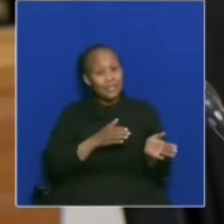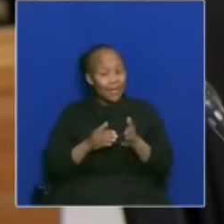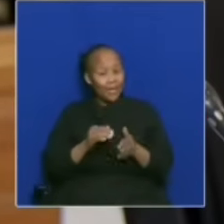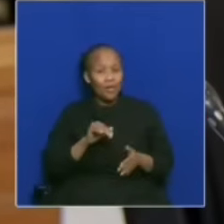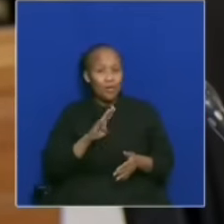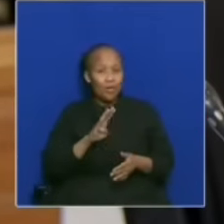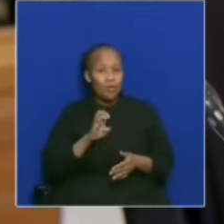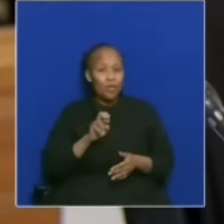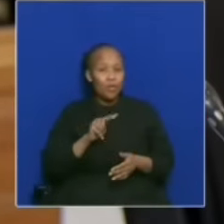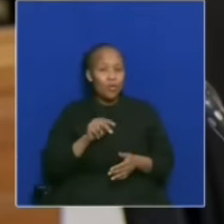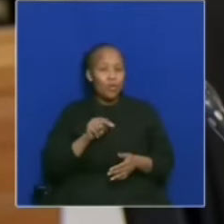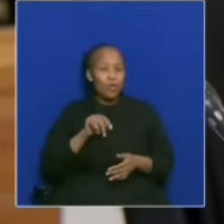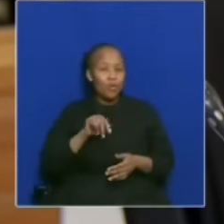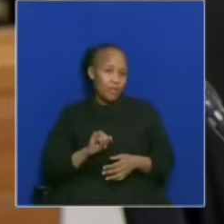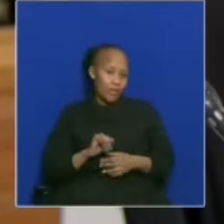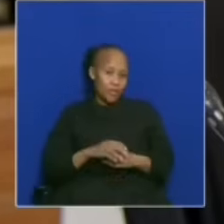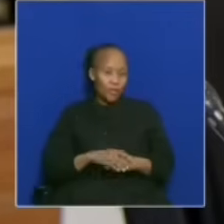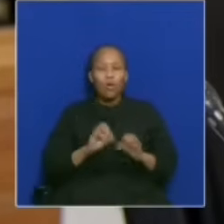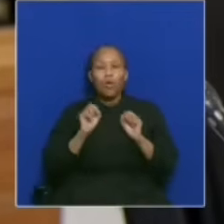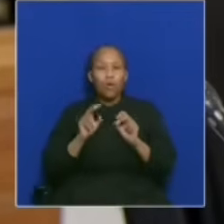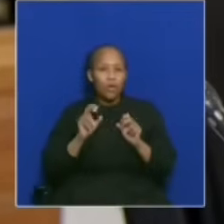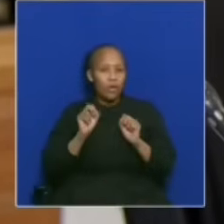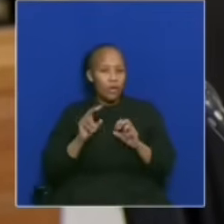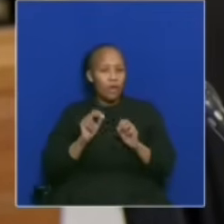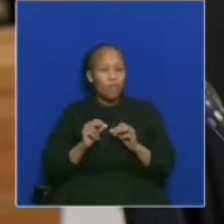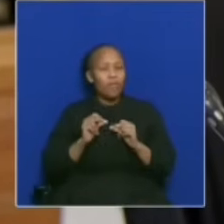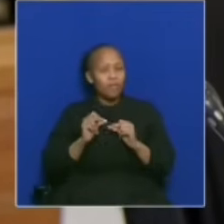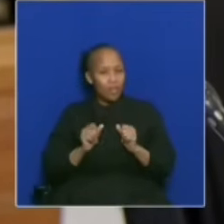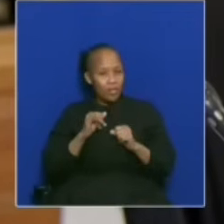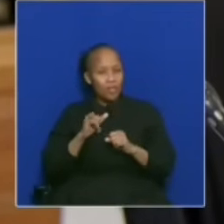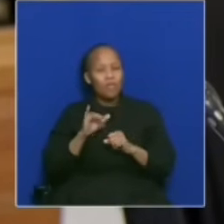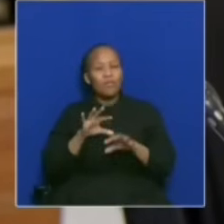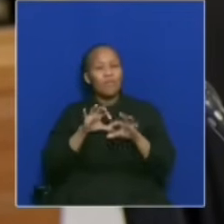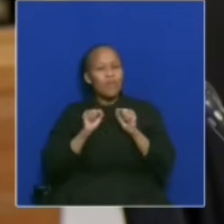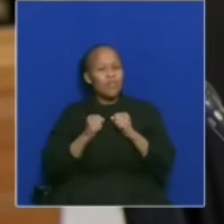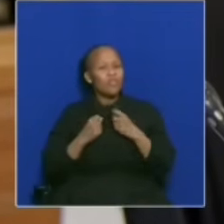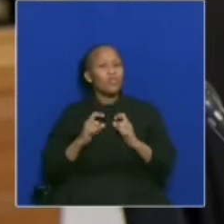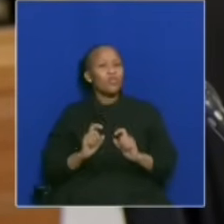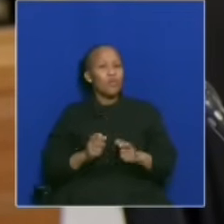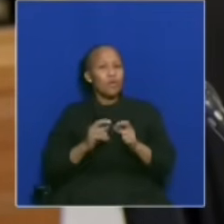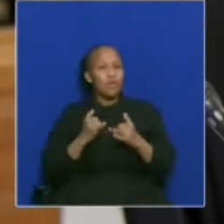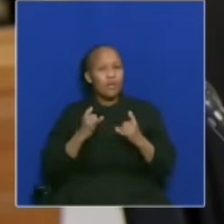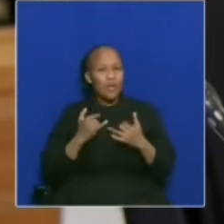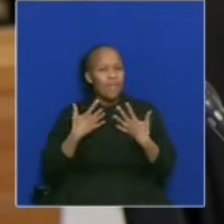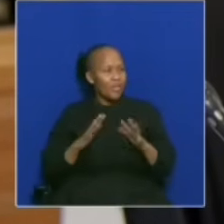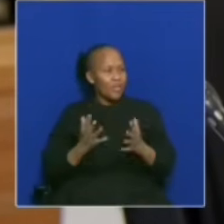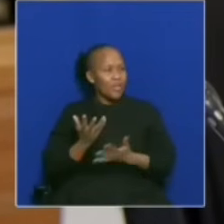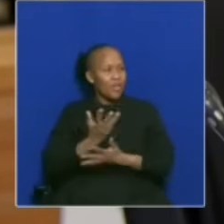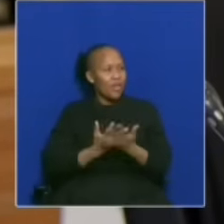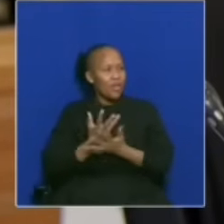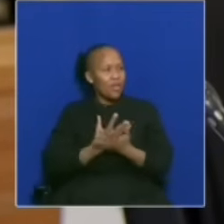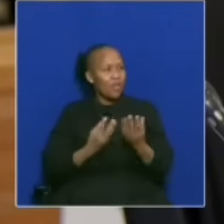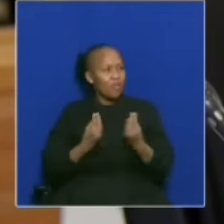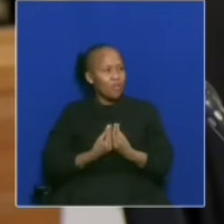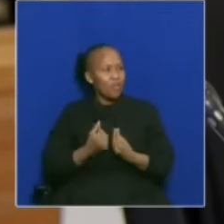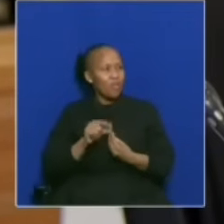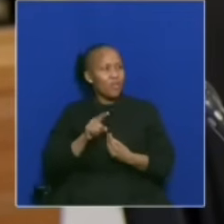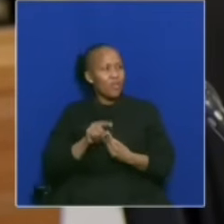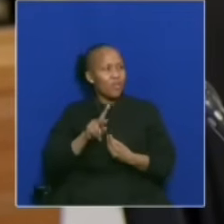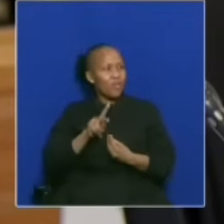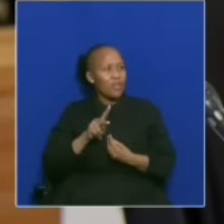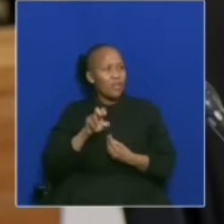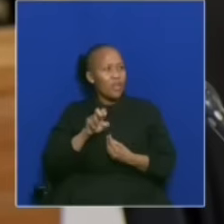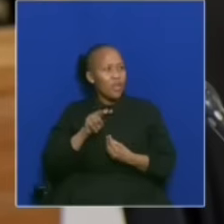Okay, let me just pick up the informant quickly and ID the place. I've just spoke to Colonel Singh now as well. He's with the general. We're quickly going to